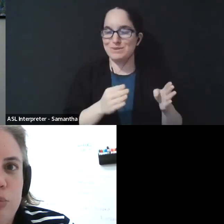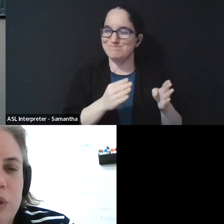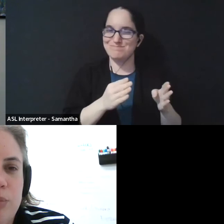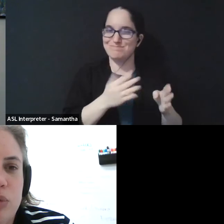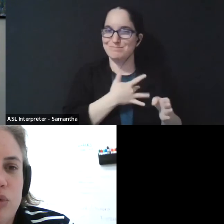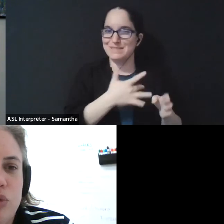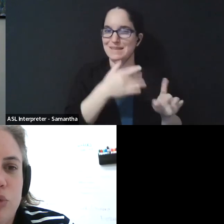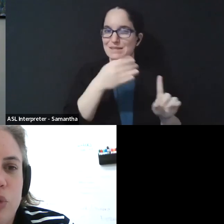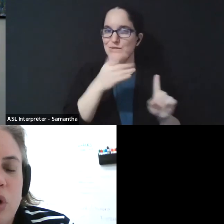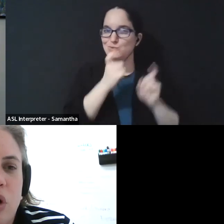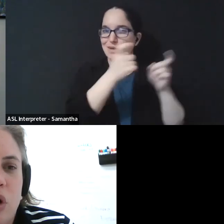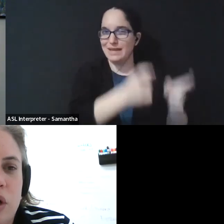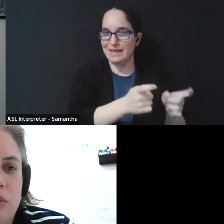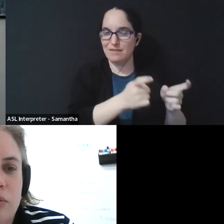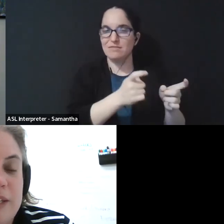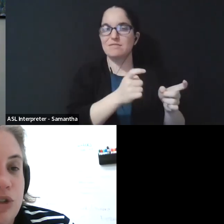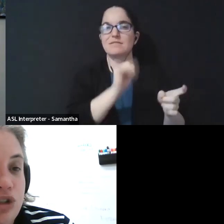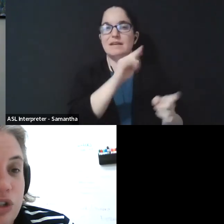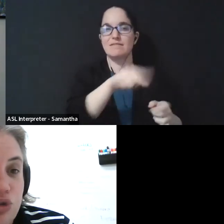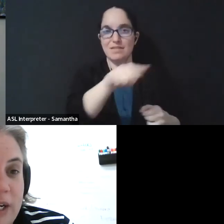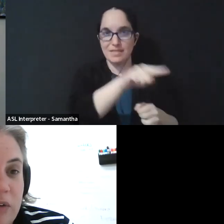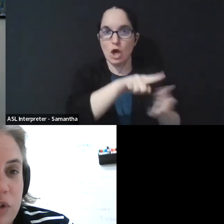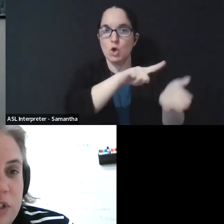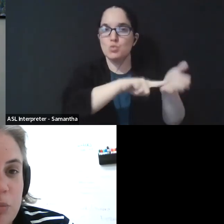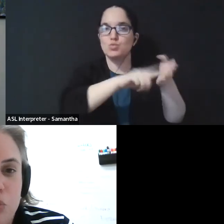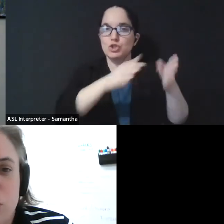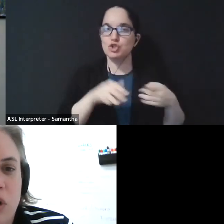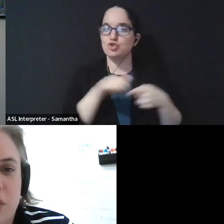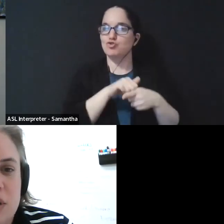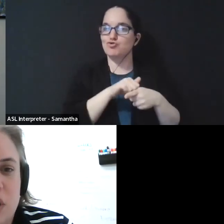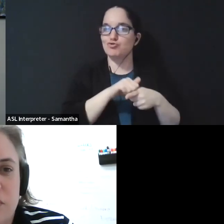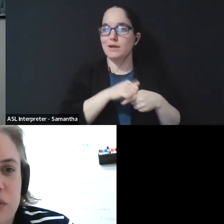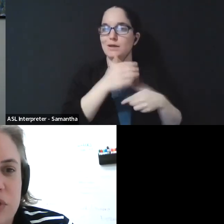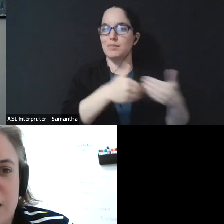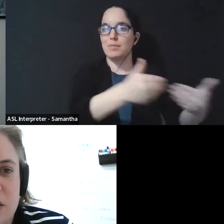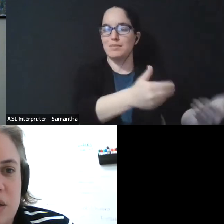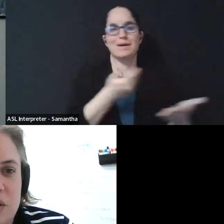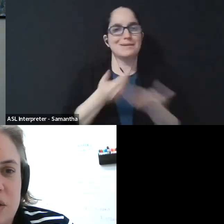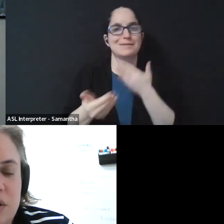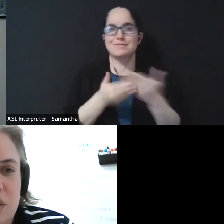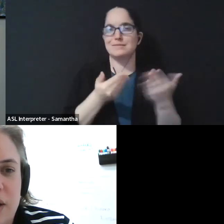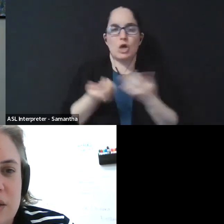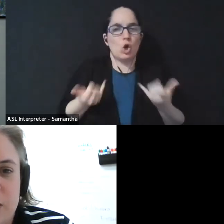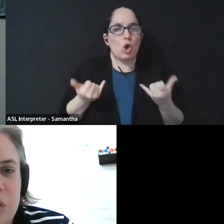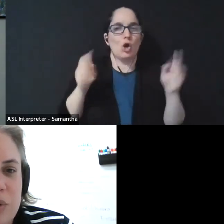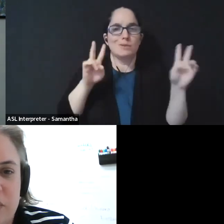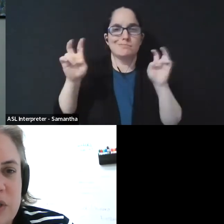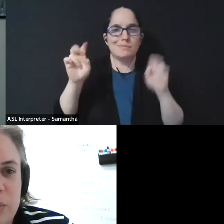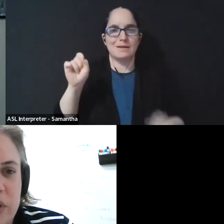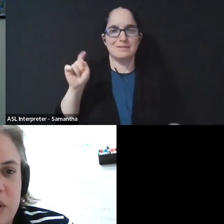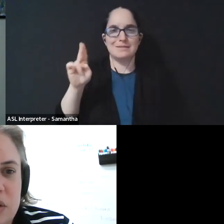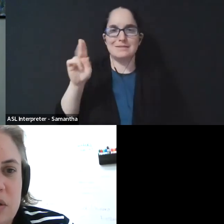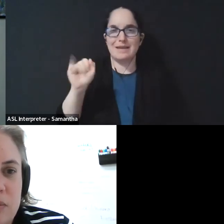to people who are researchers in training, for example, regardless of your status as somebody with